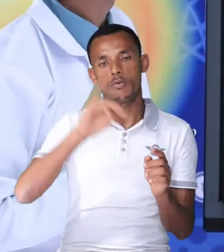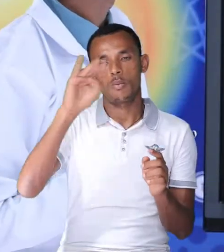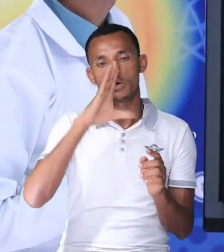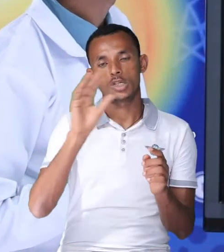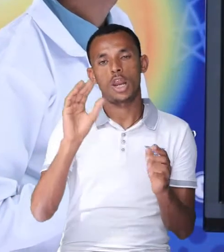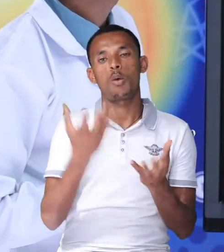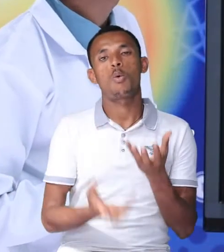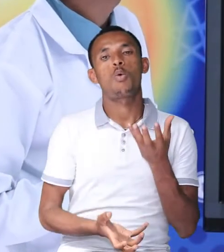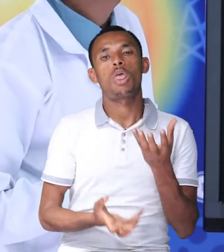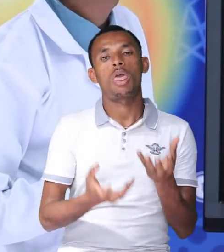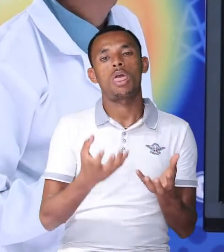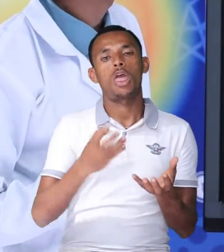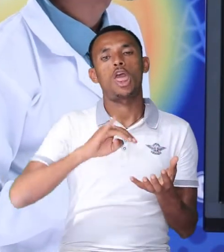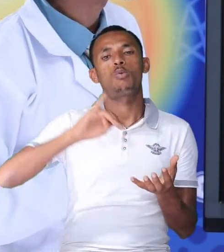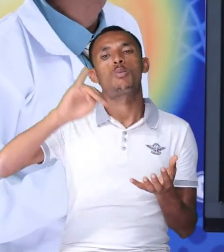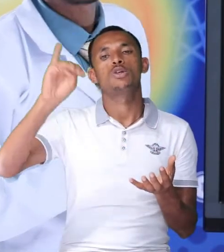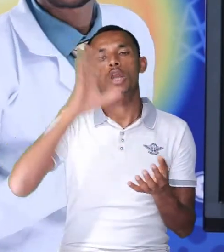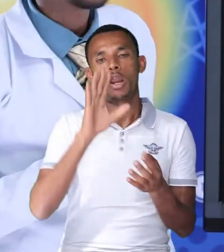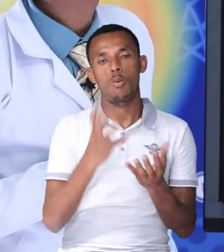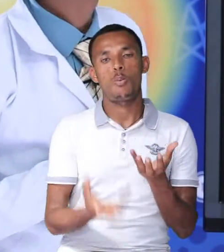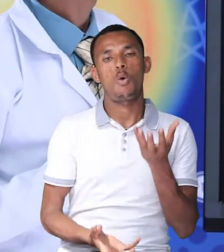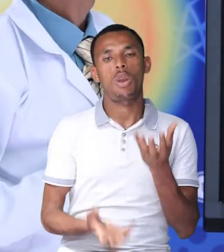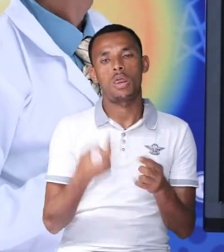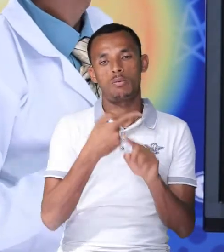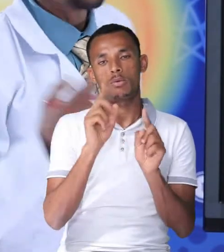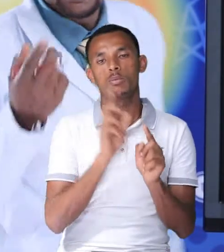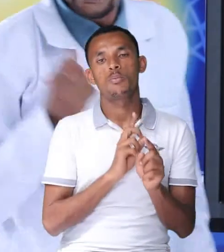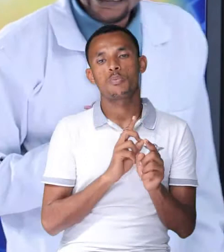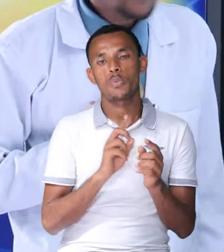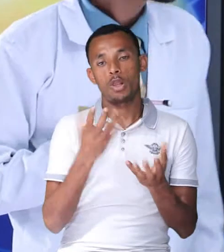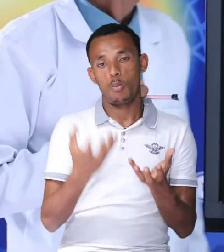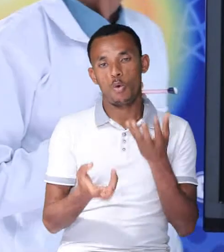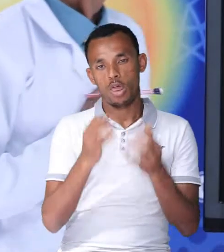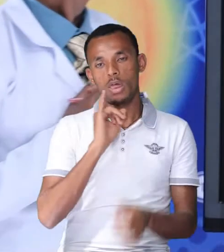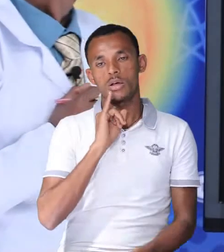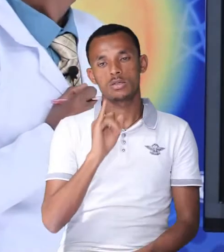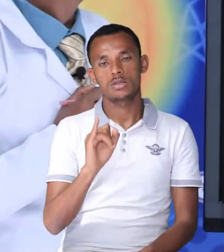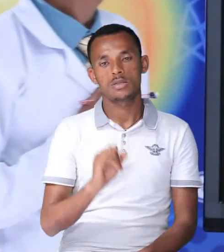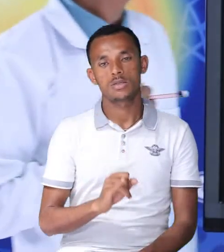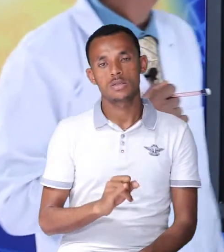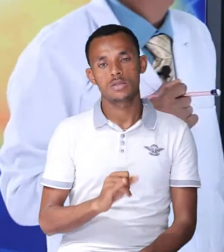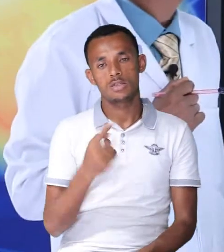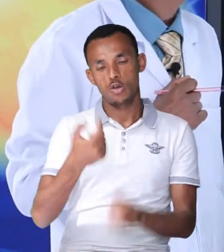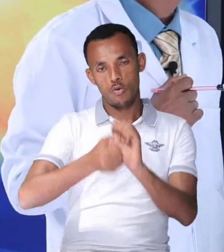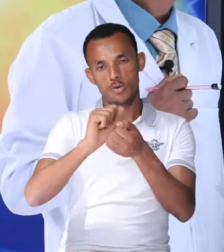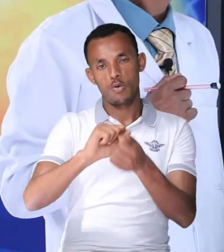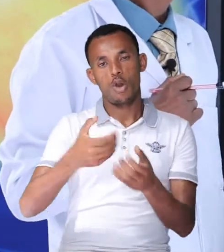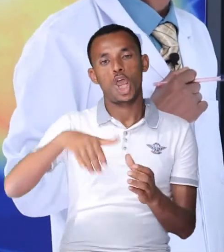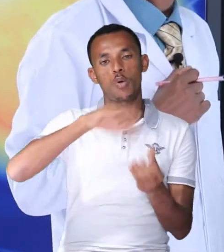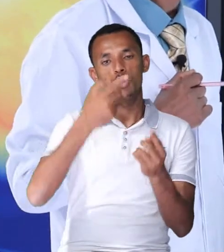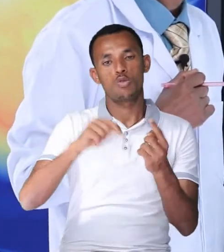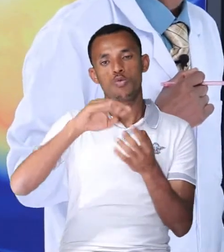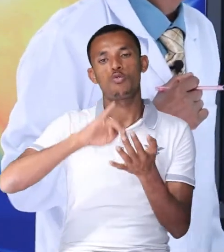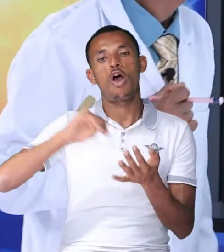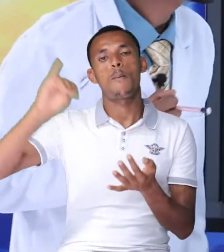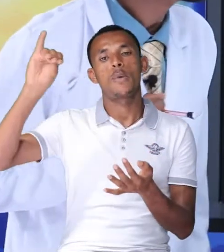and boiling? How does boiling point depend on the external pressure? Boiling is the conversion of liquid to